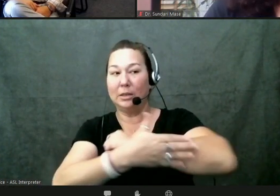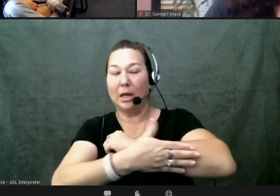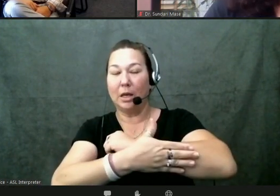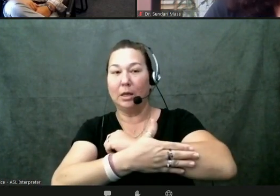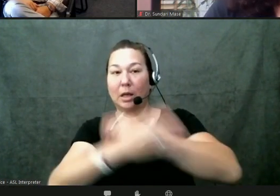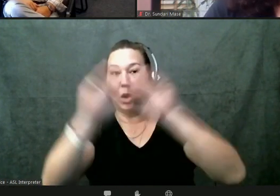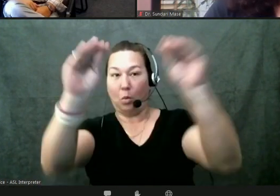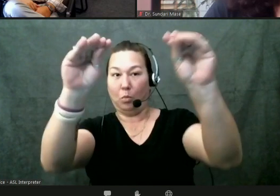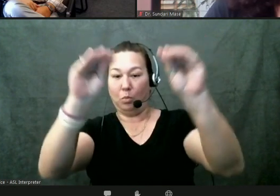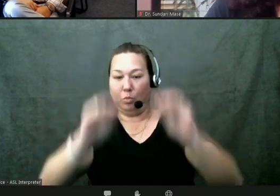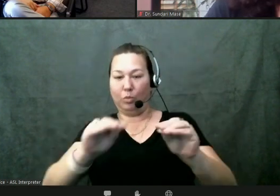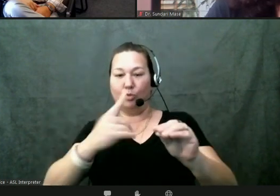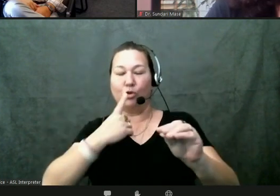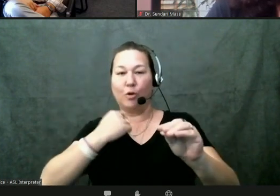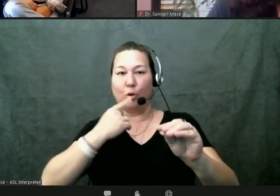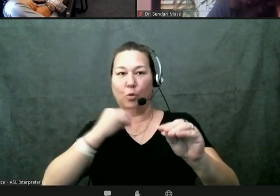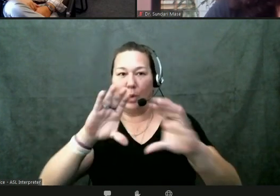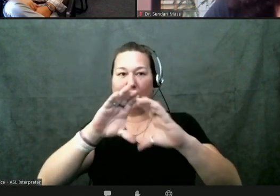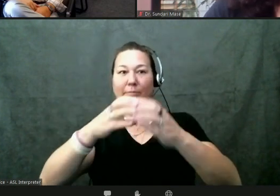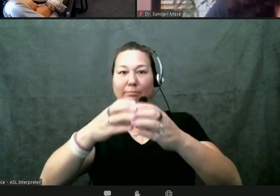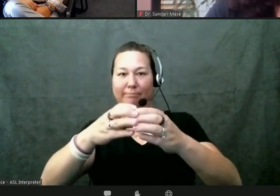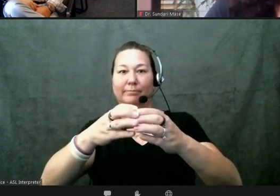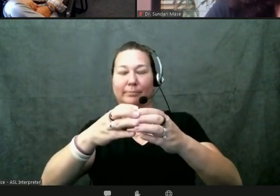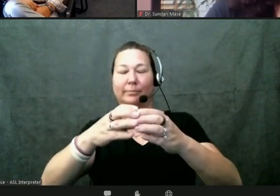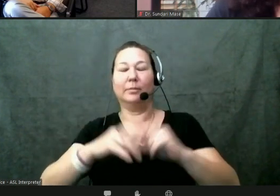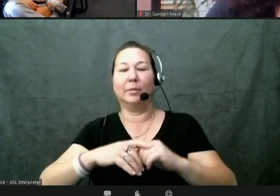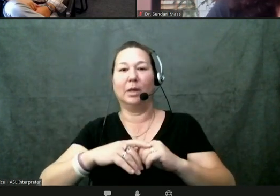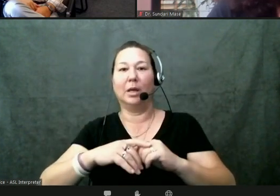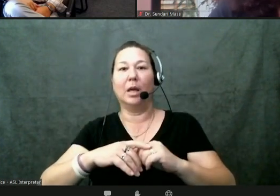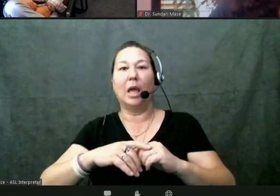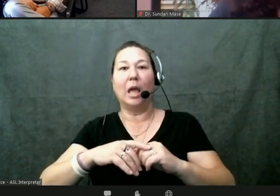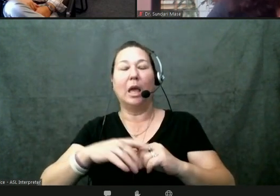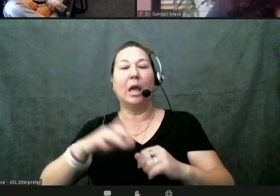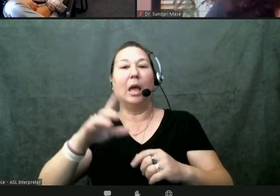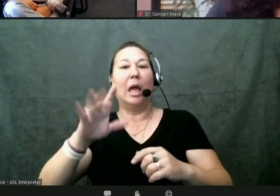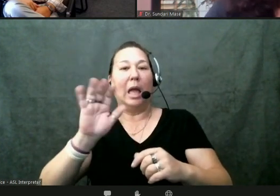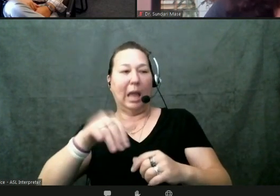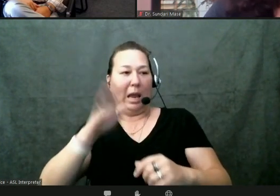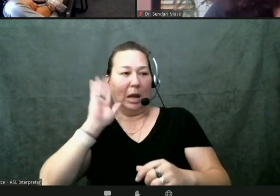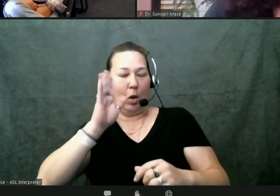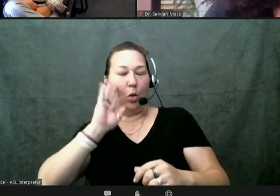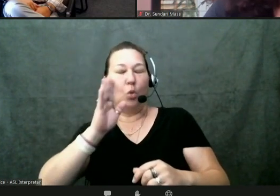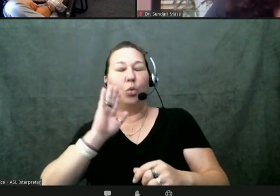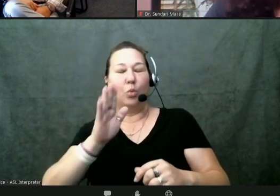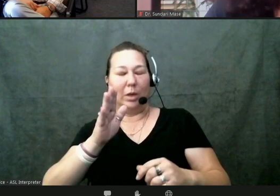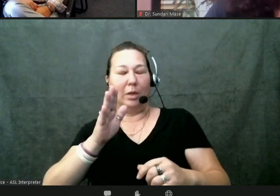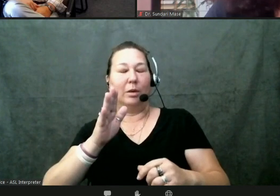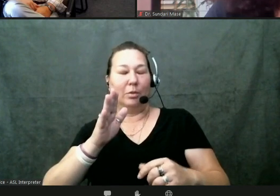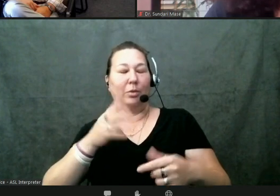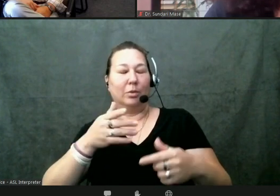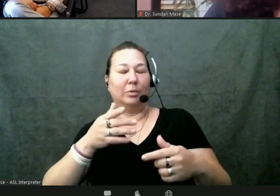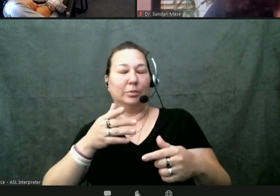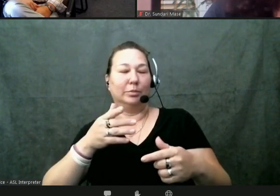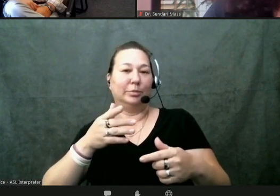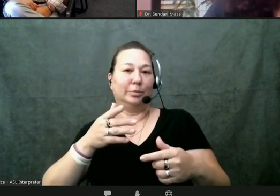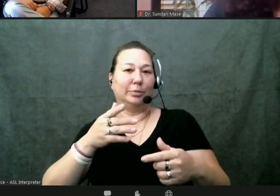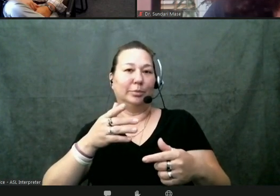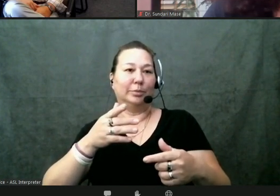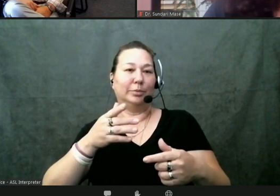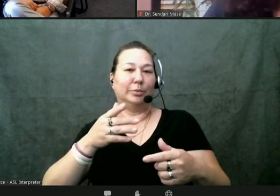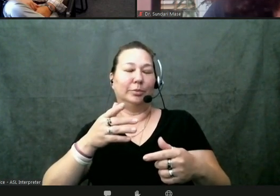tier, and it that capacity increases as the county goes into